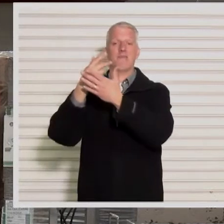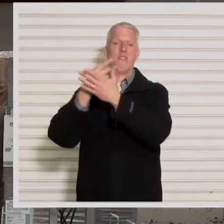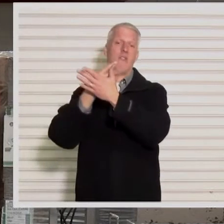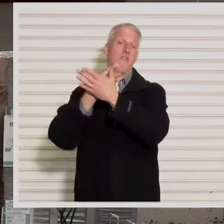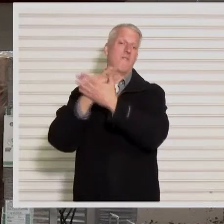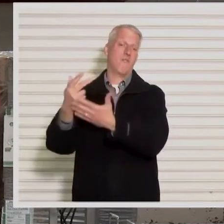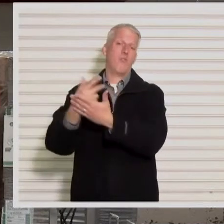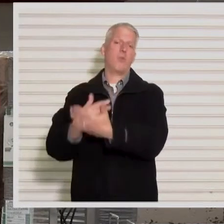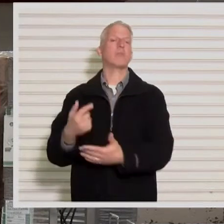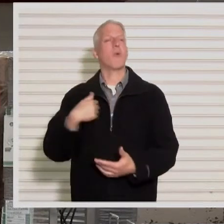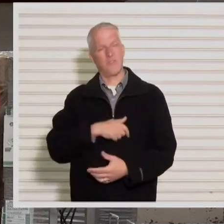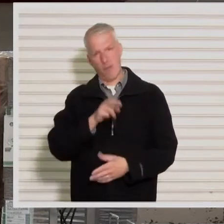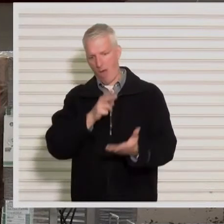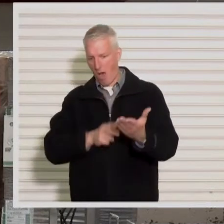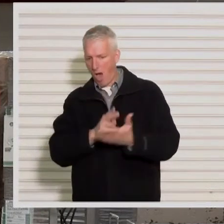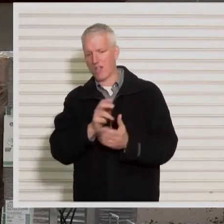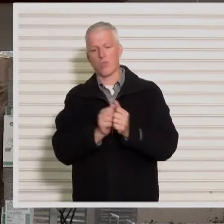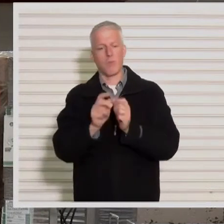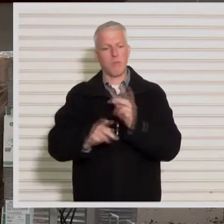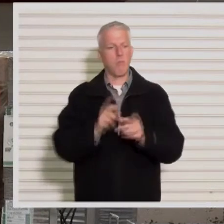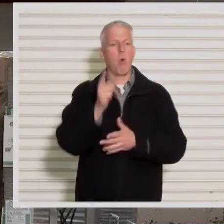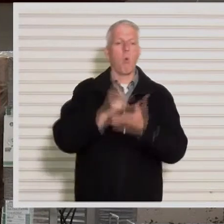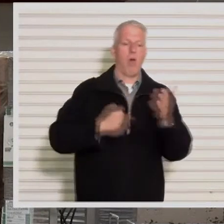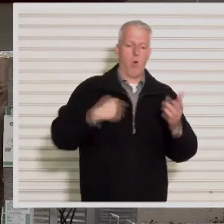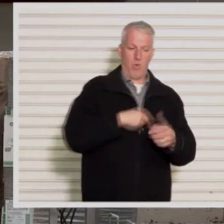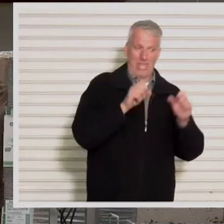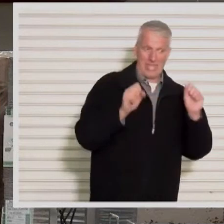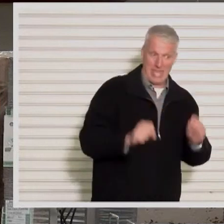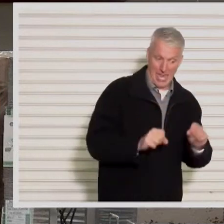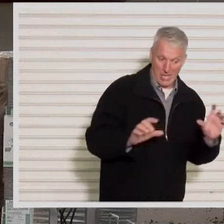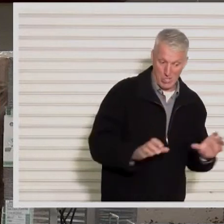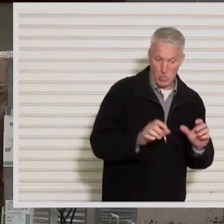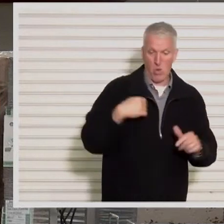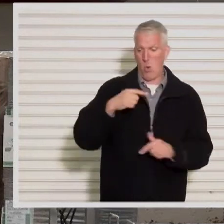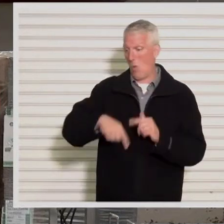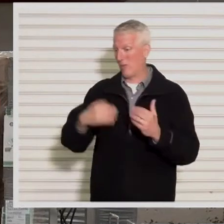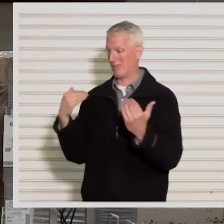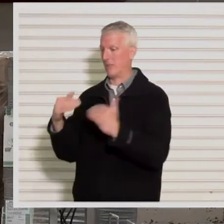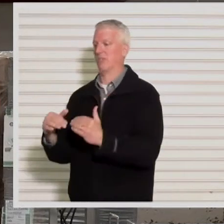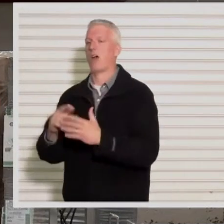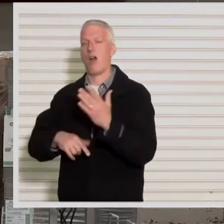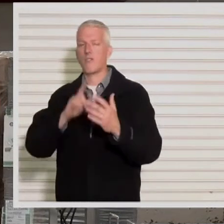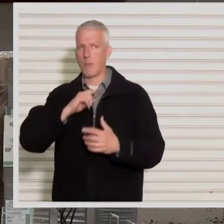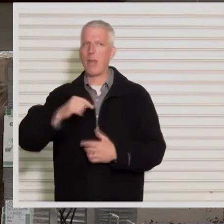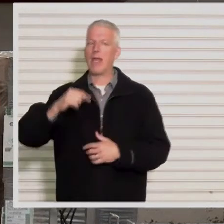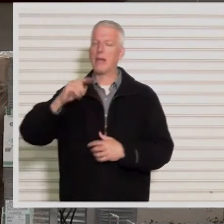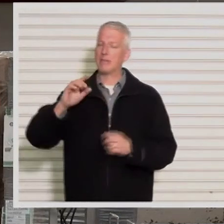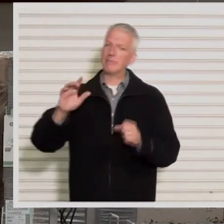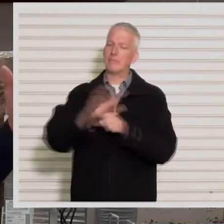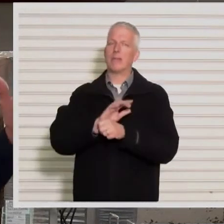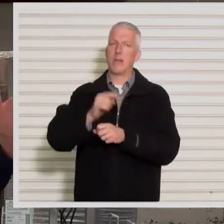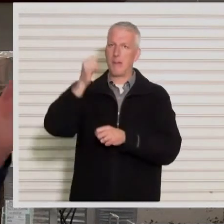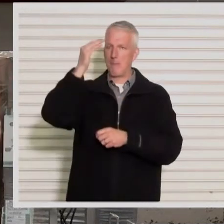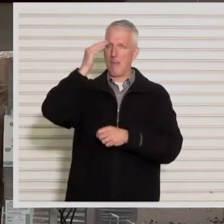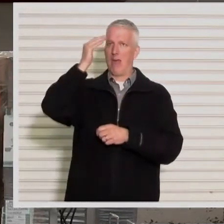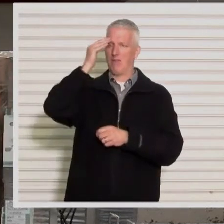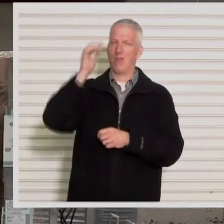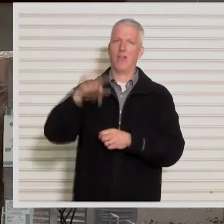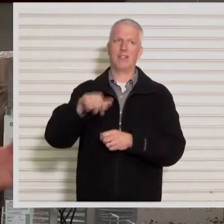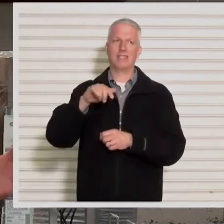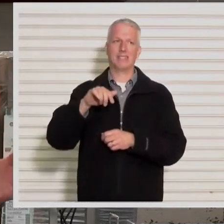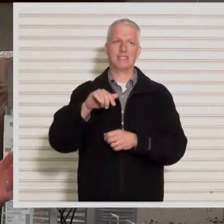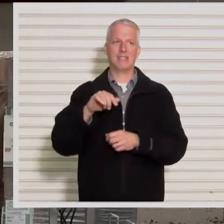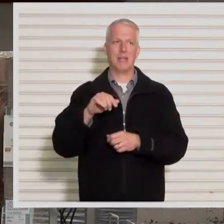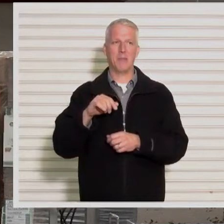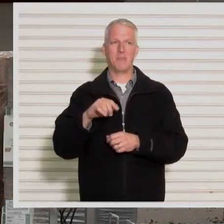be honest with folks about what we can and what we can't do. We have to be mindful that equity is not a platitude, it's not just